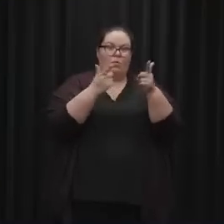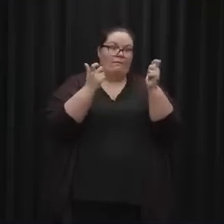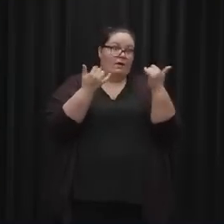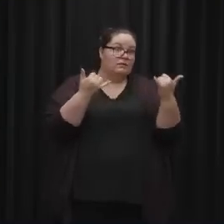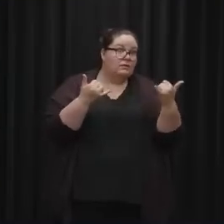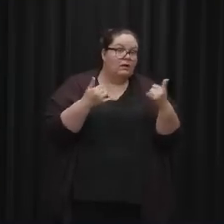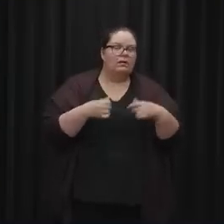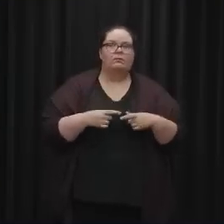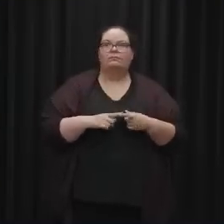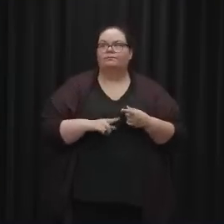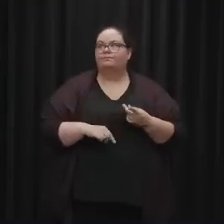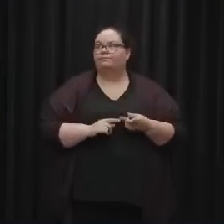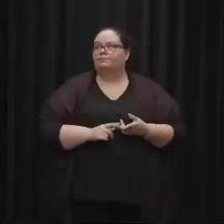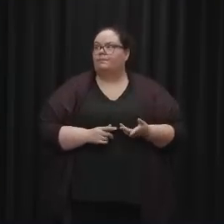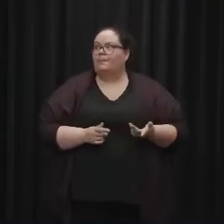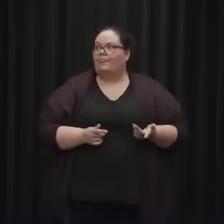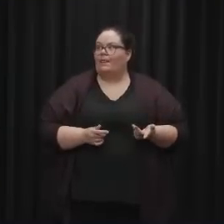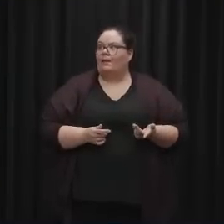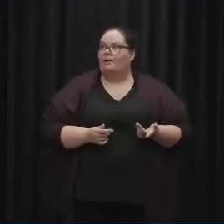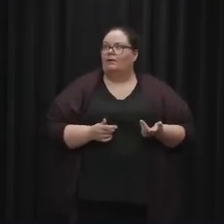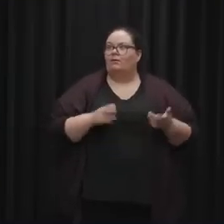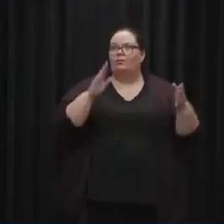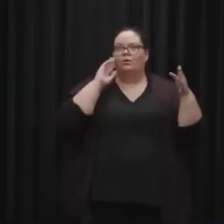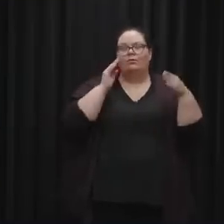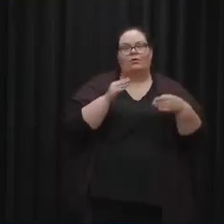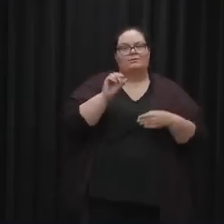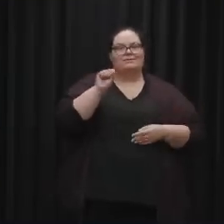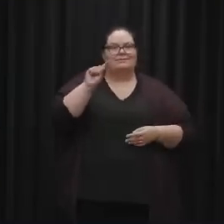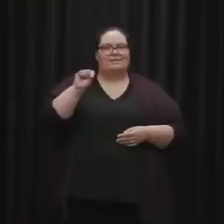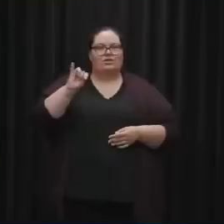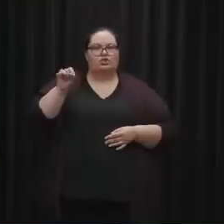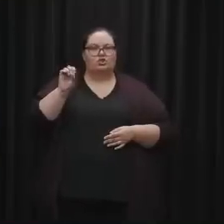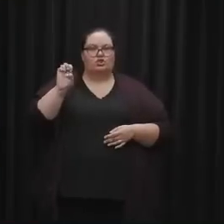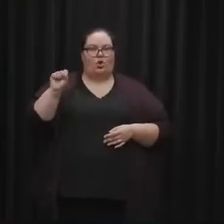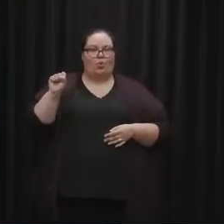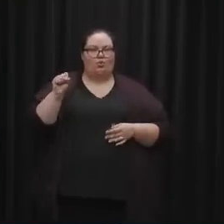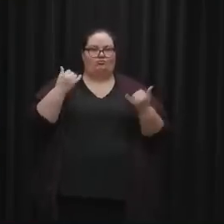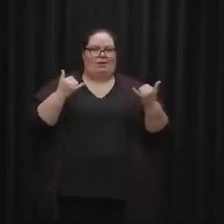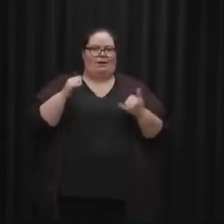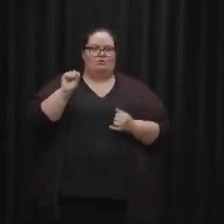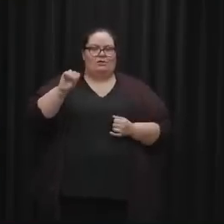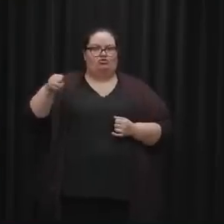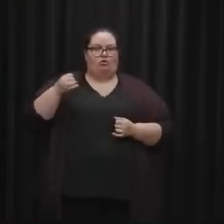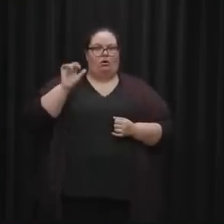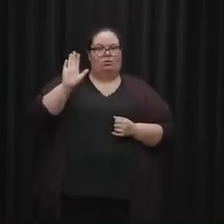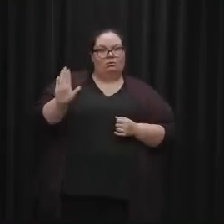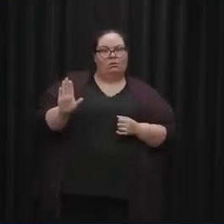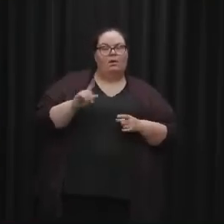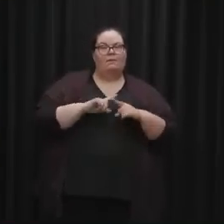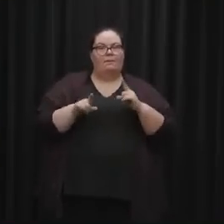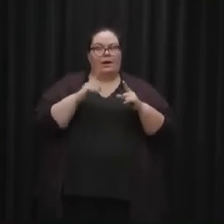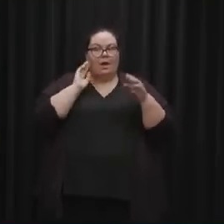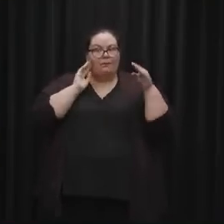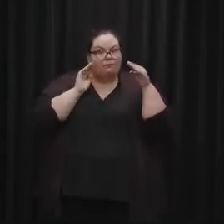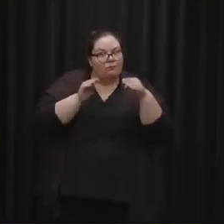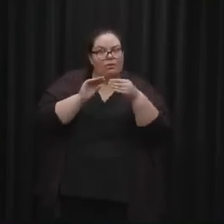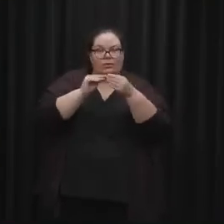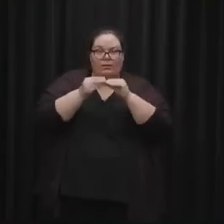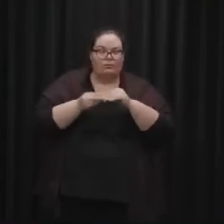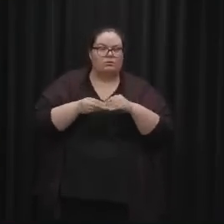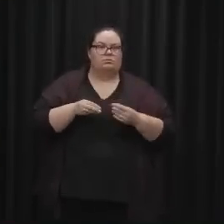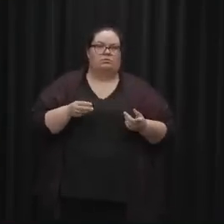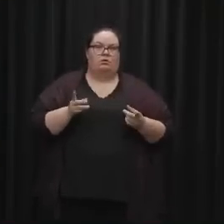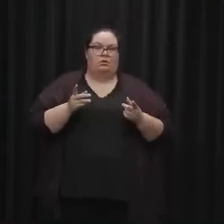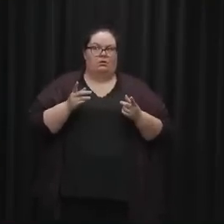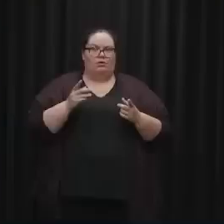the hospitals, particularly zeroing in on St. Joe's at this point. I will be following the stats very closely. As you know,